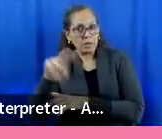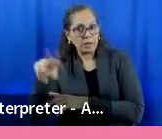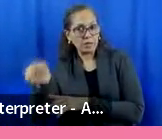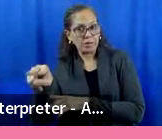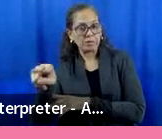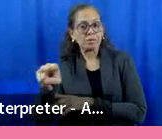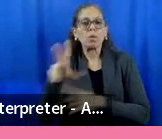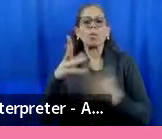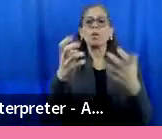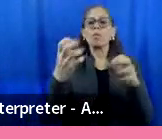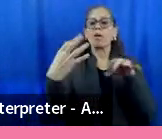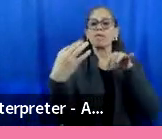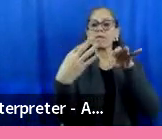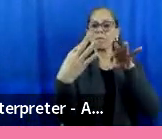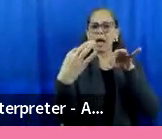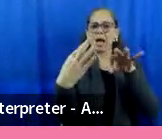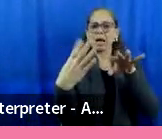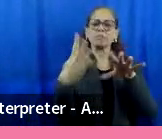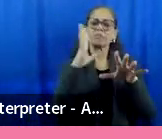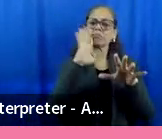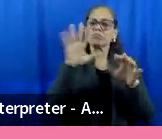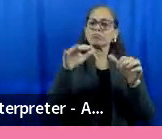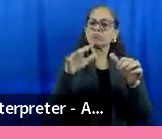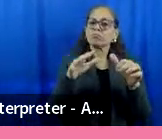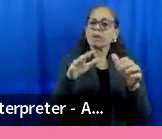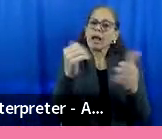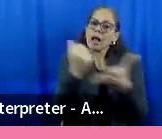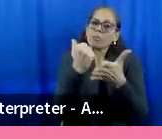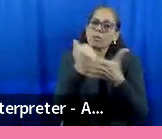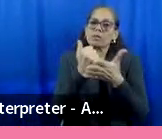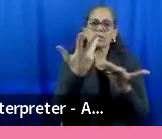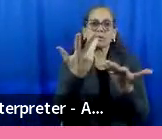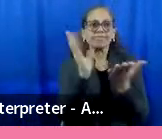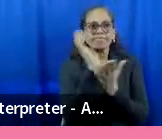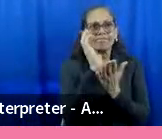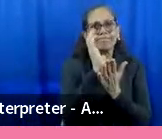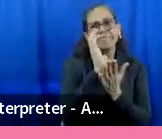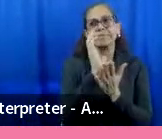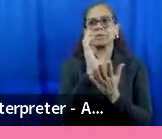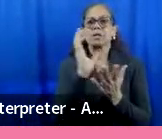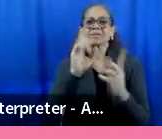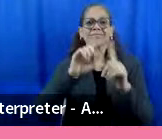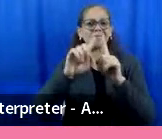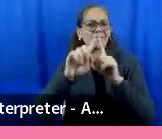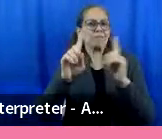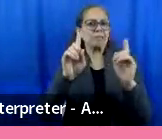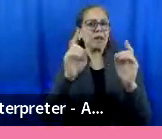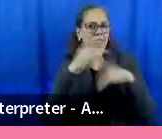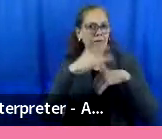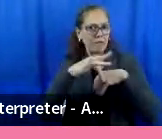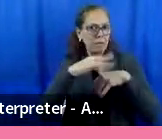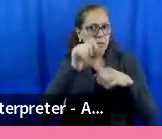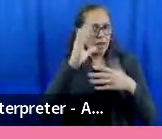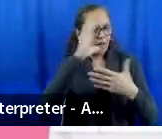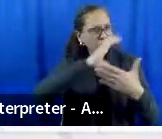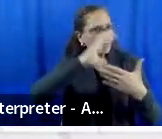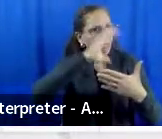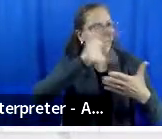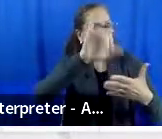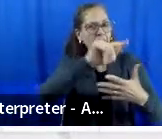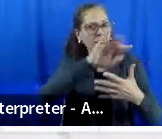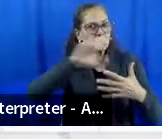can help us shape it. Mockups that allow you to simulate navigating the upcoming tool are available for you to explore.